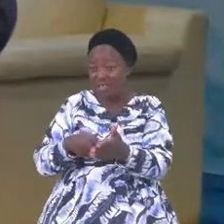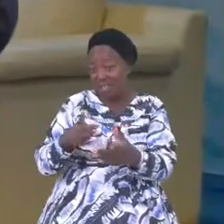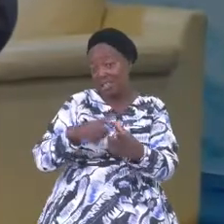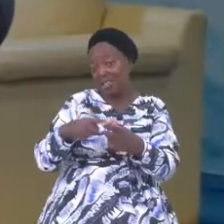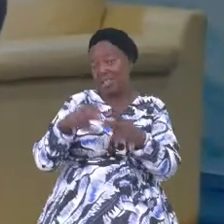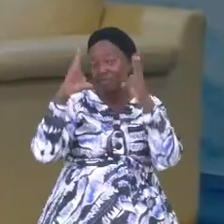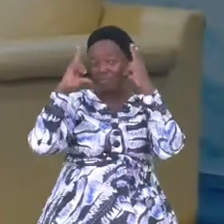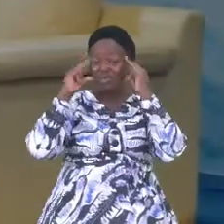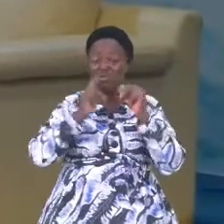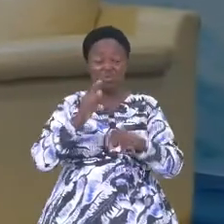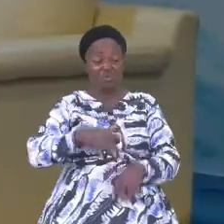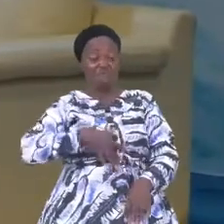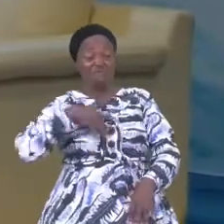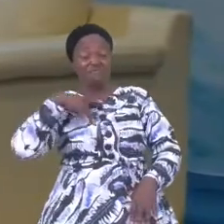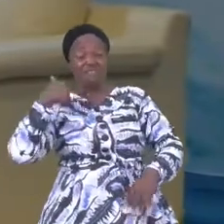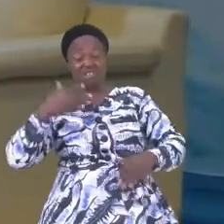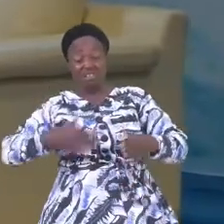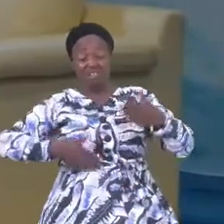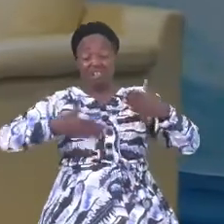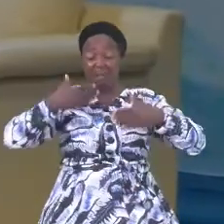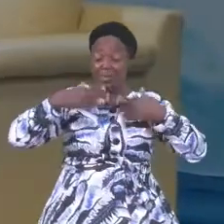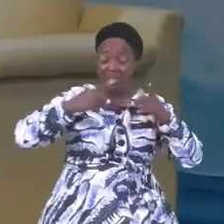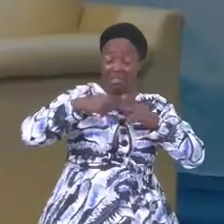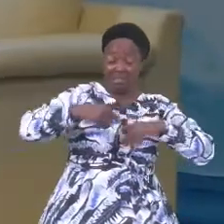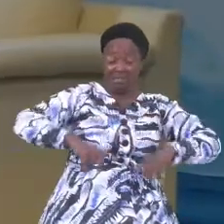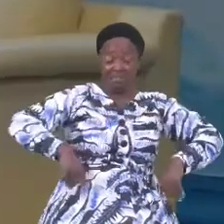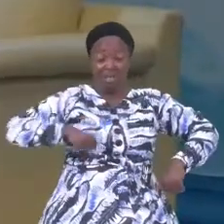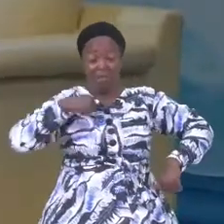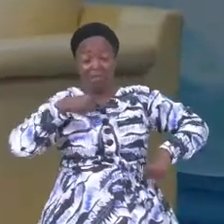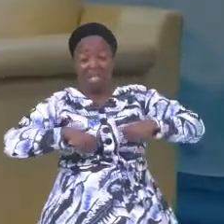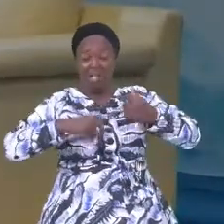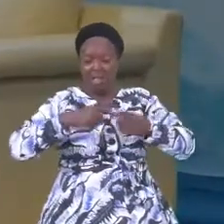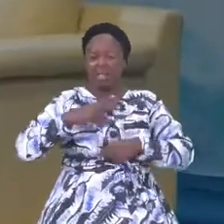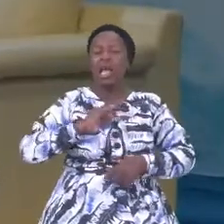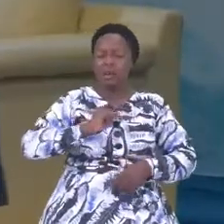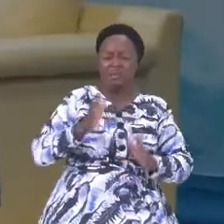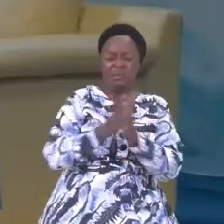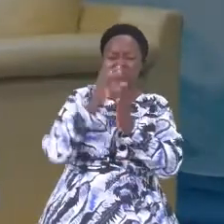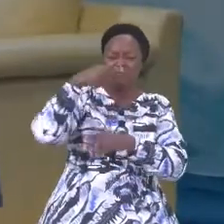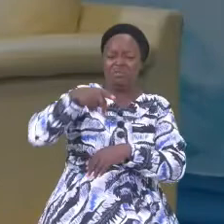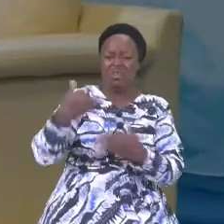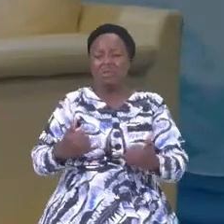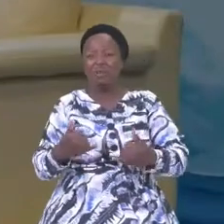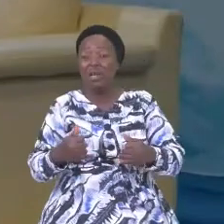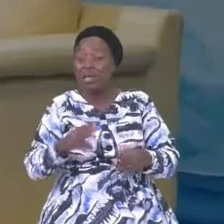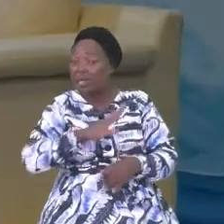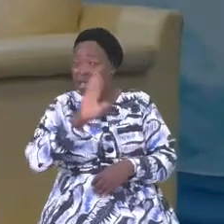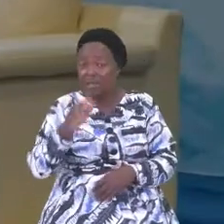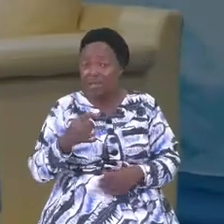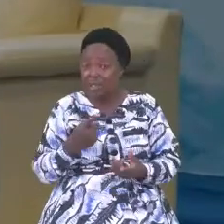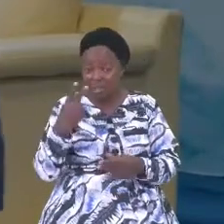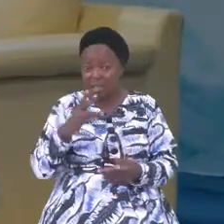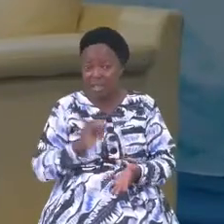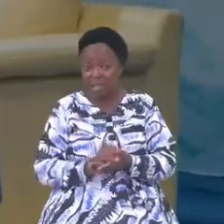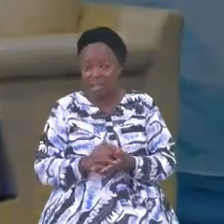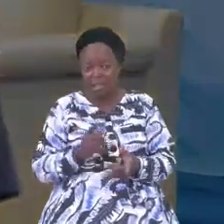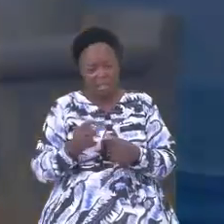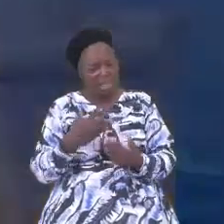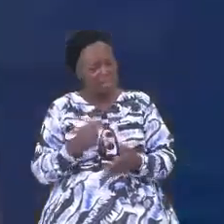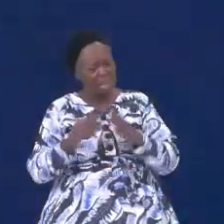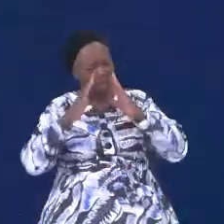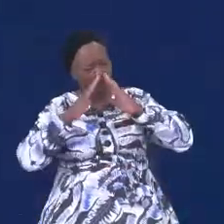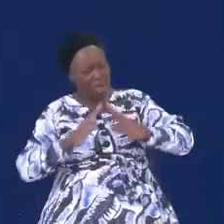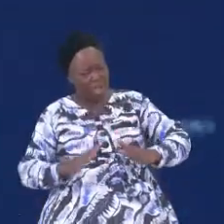will feel great and say, okay, I'll pray for you. They didn't say that. They were not quiet. There were some